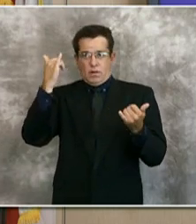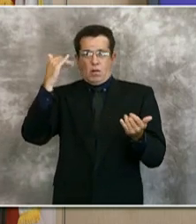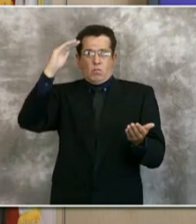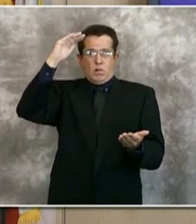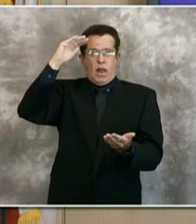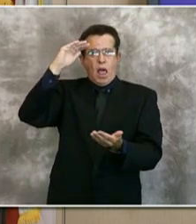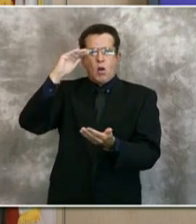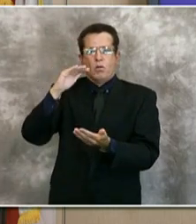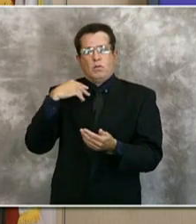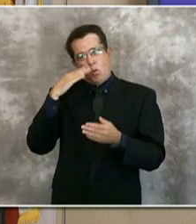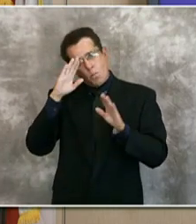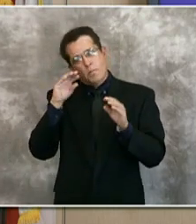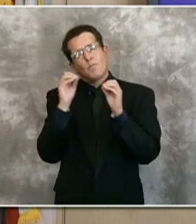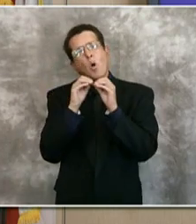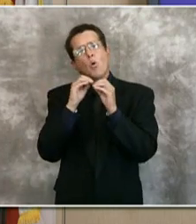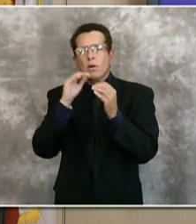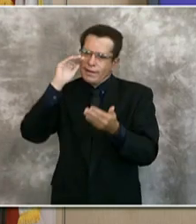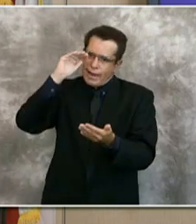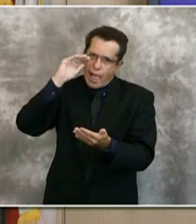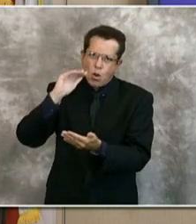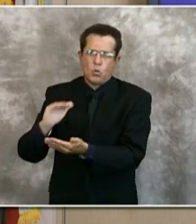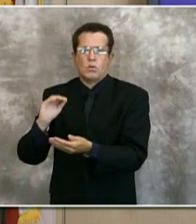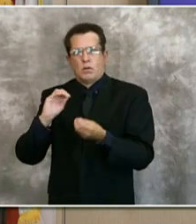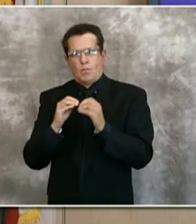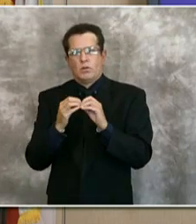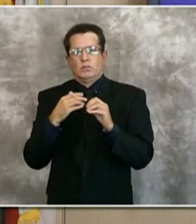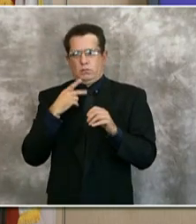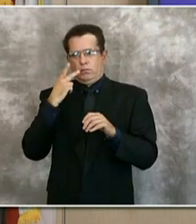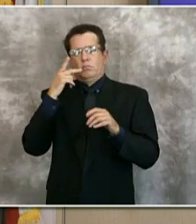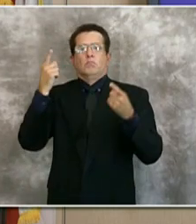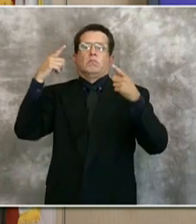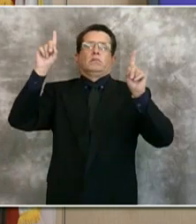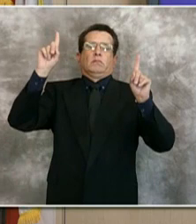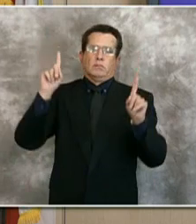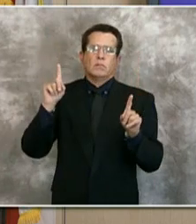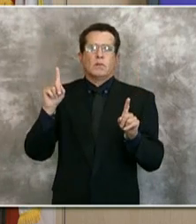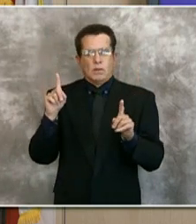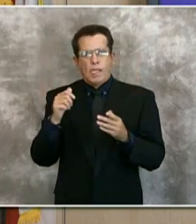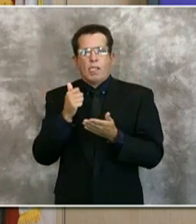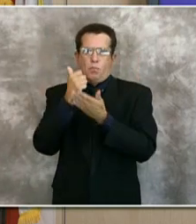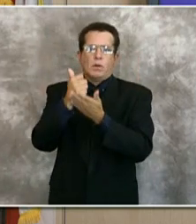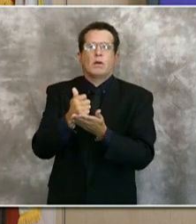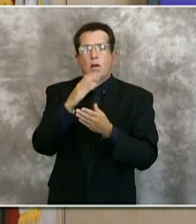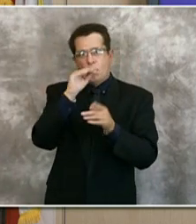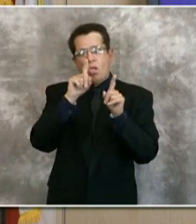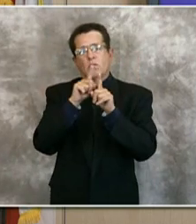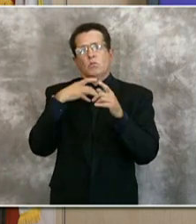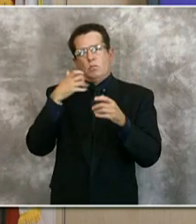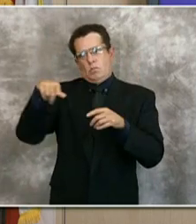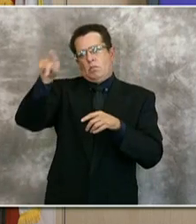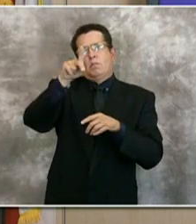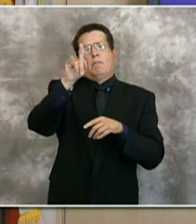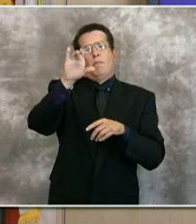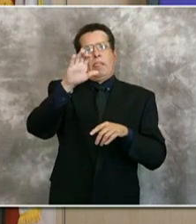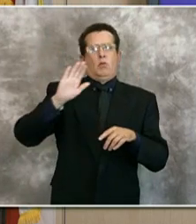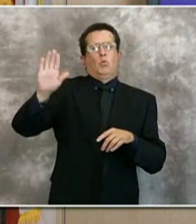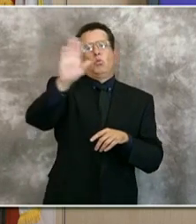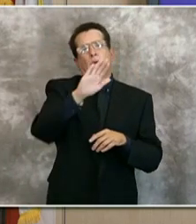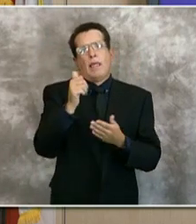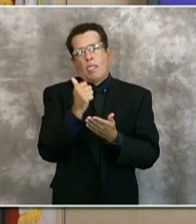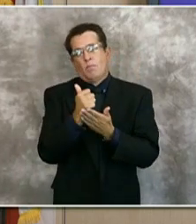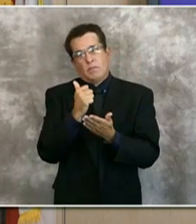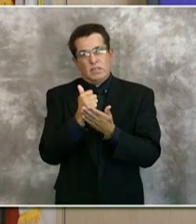of positive begin to come down, and that we will see the positive impacts of those changes. We also hope to get greater public awareness. There's been